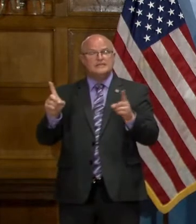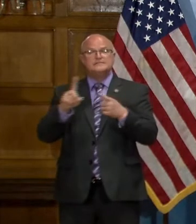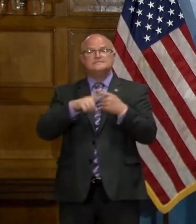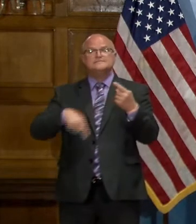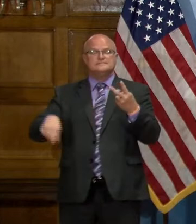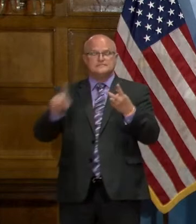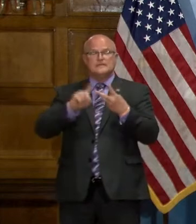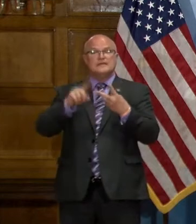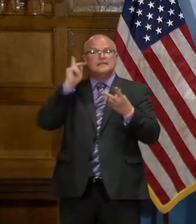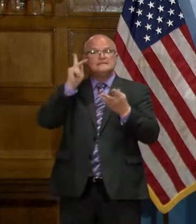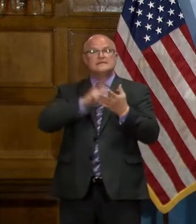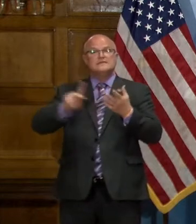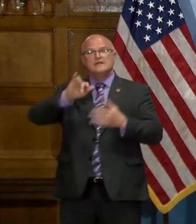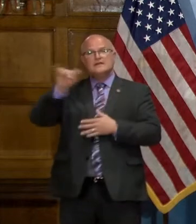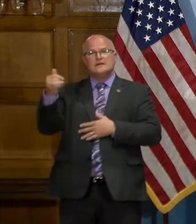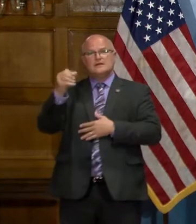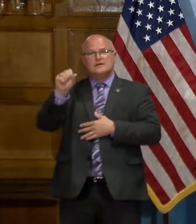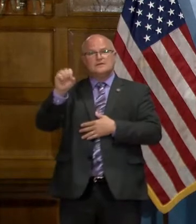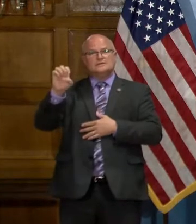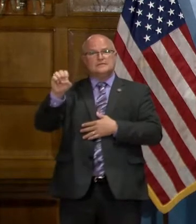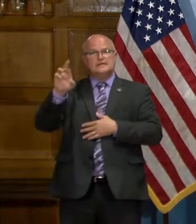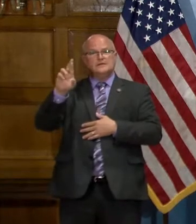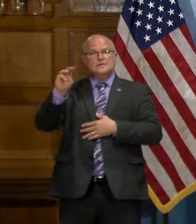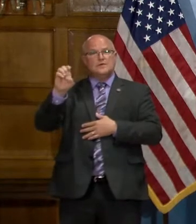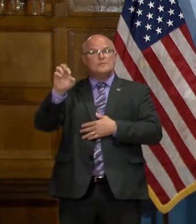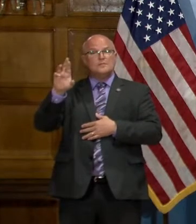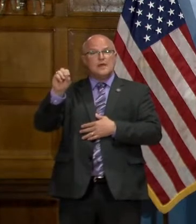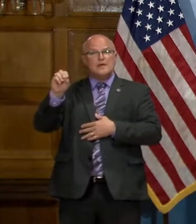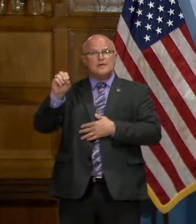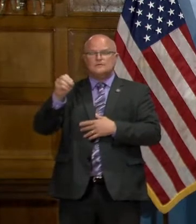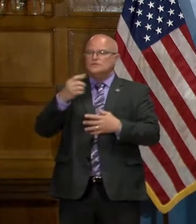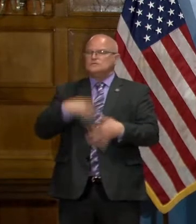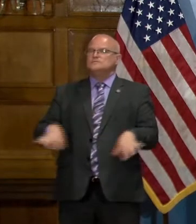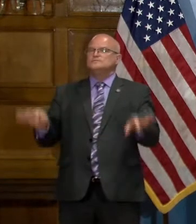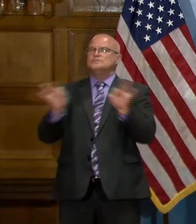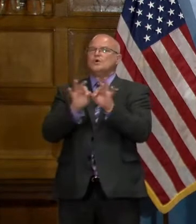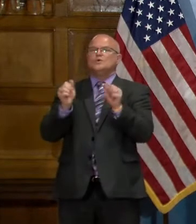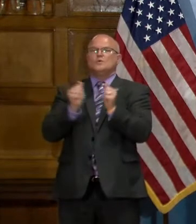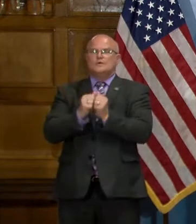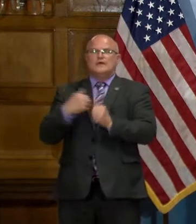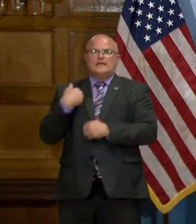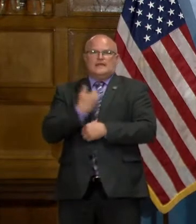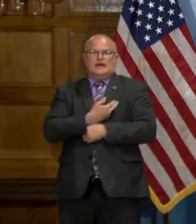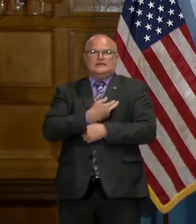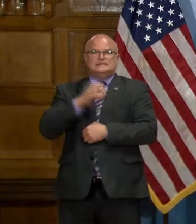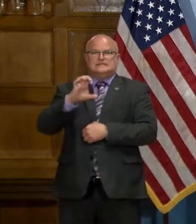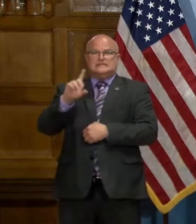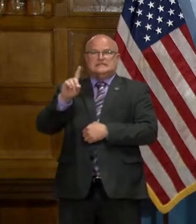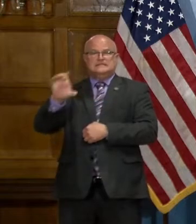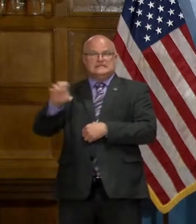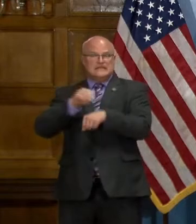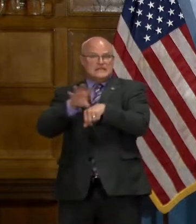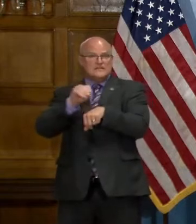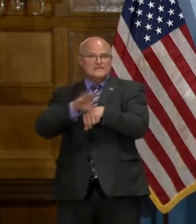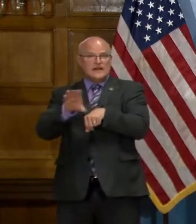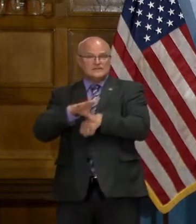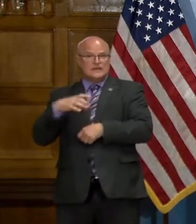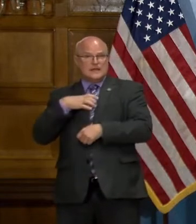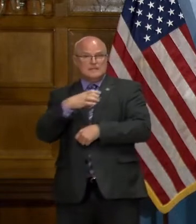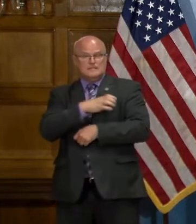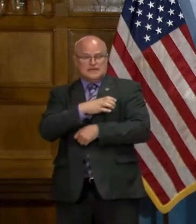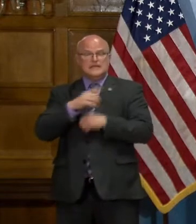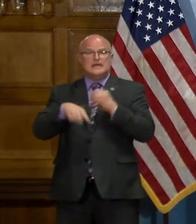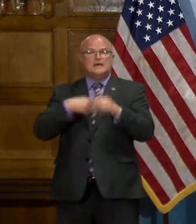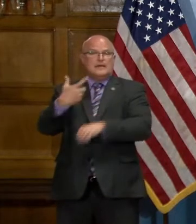of course Secretary Jose Romero, who's playing a key role with the CDC Advisory Committee